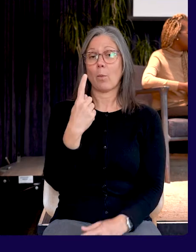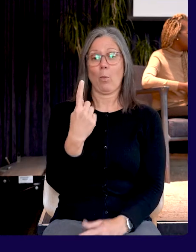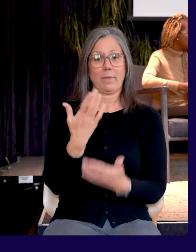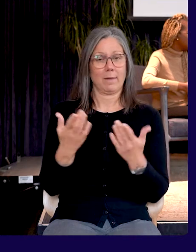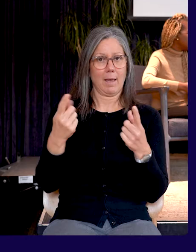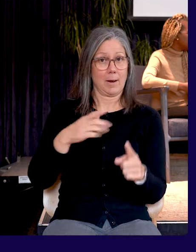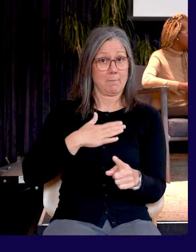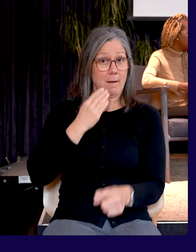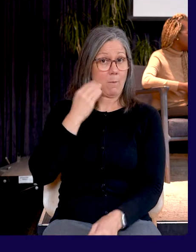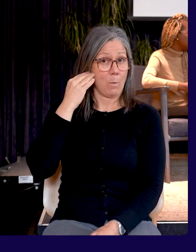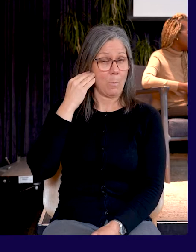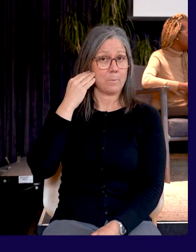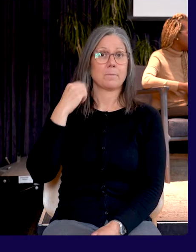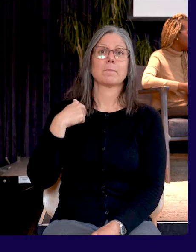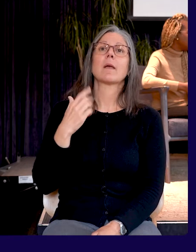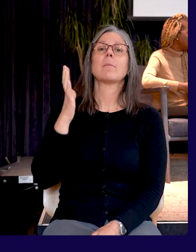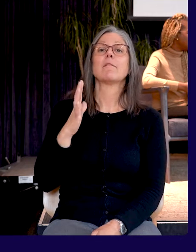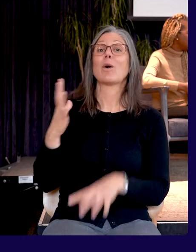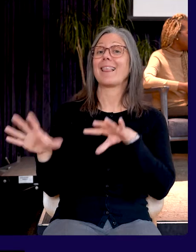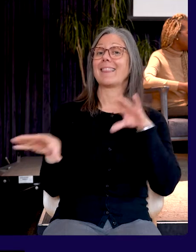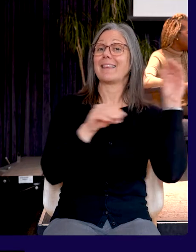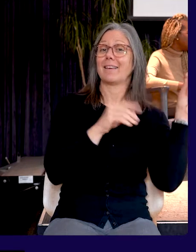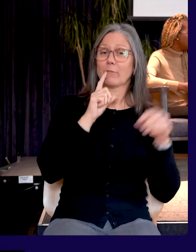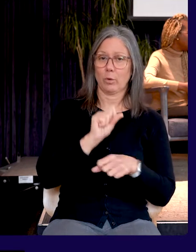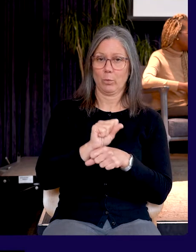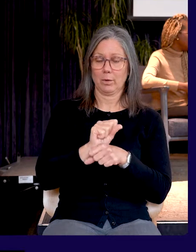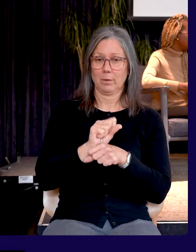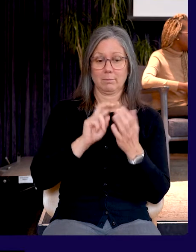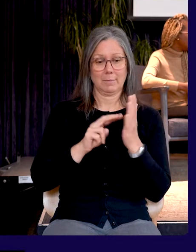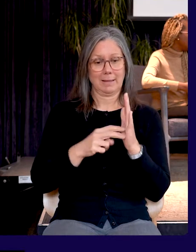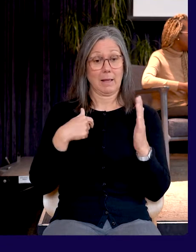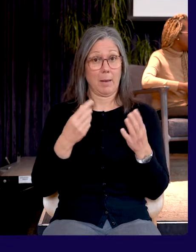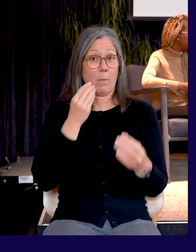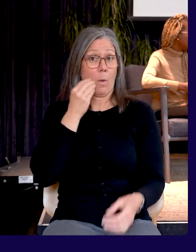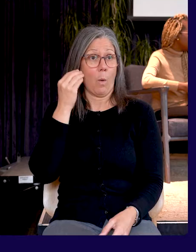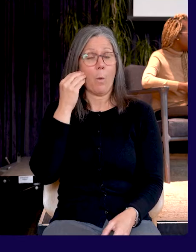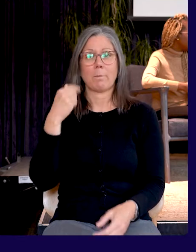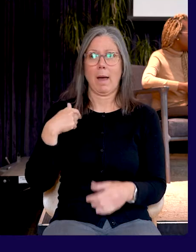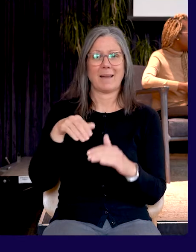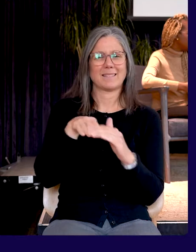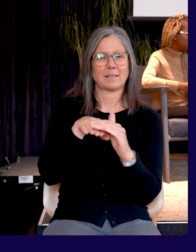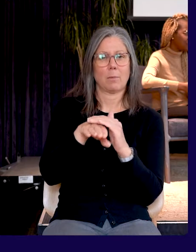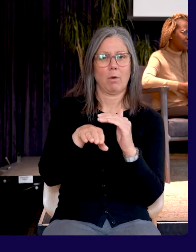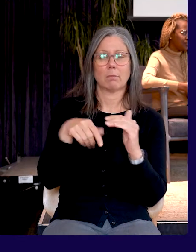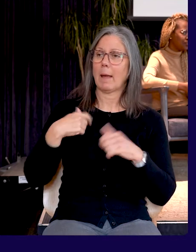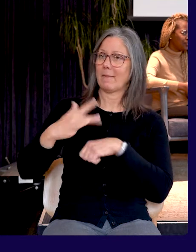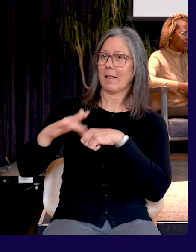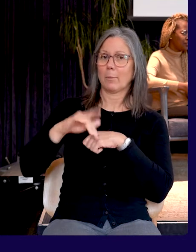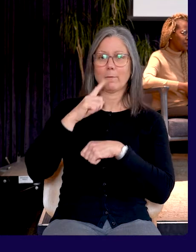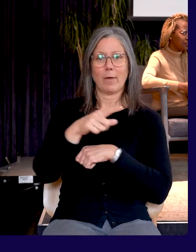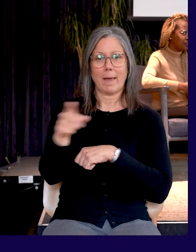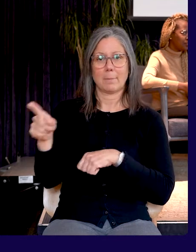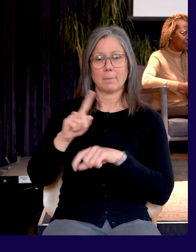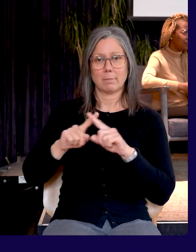was I realized I used to leave to go to work, which basically meant that when I was at home, I was accessible and I was available. But all of a sudden,